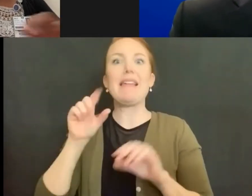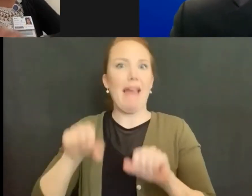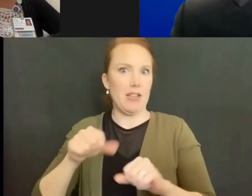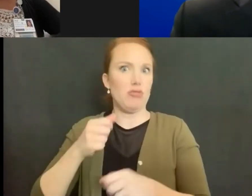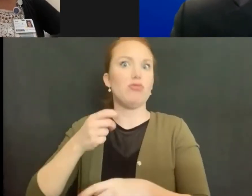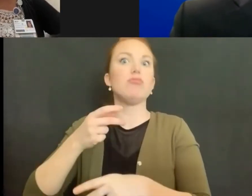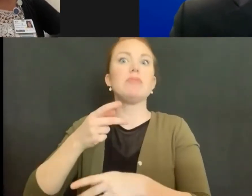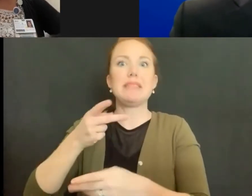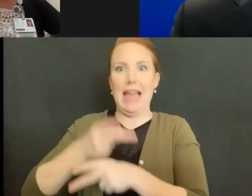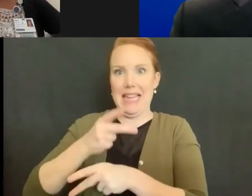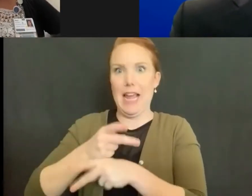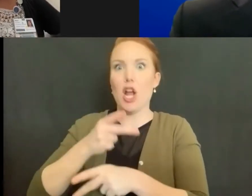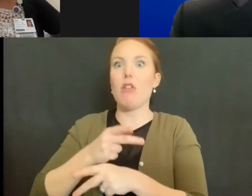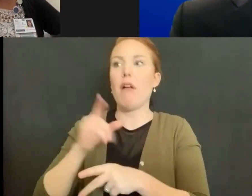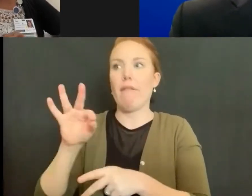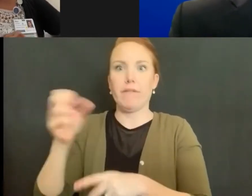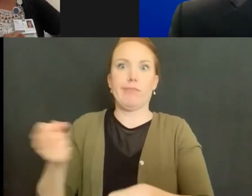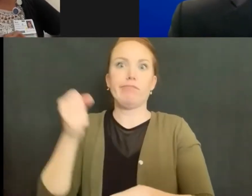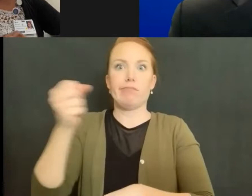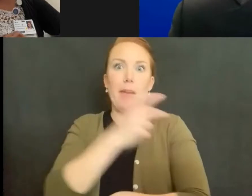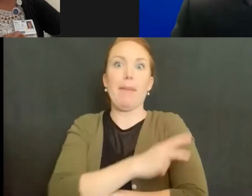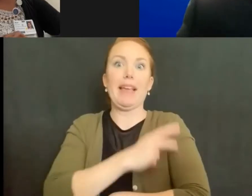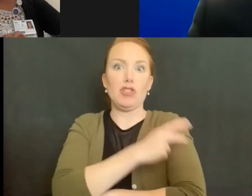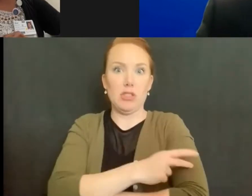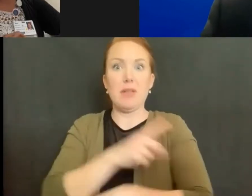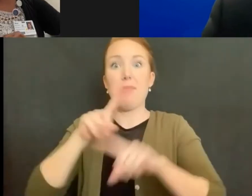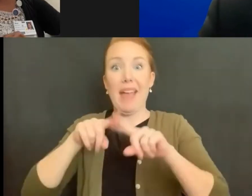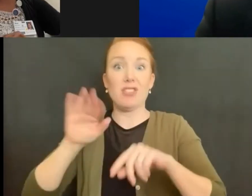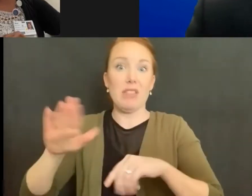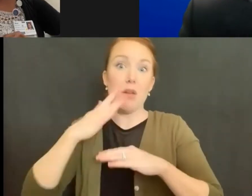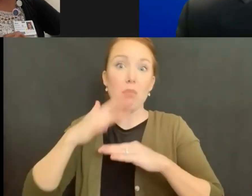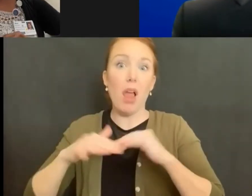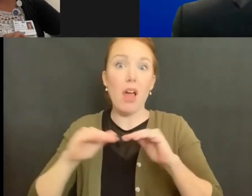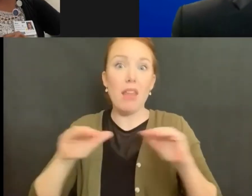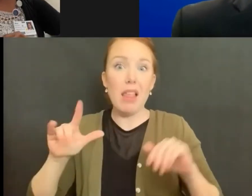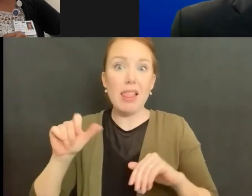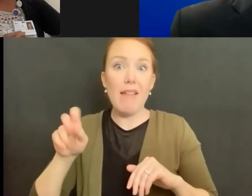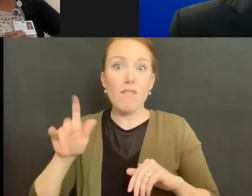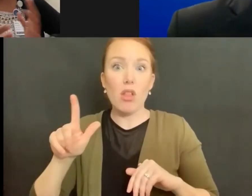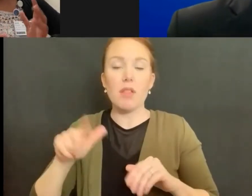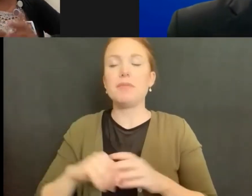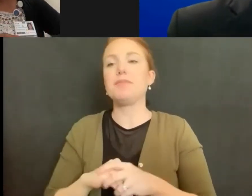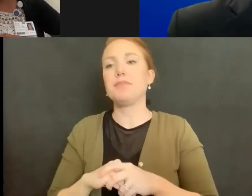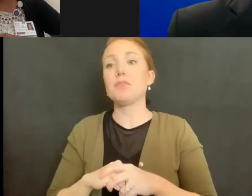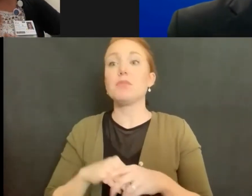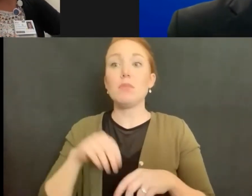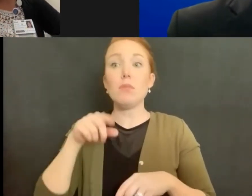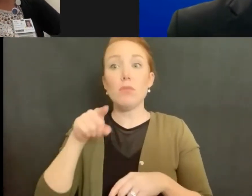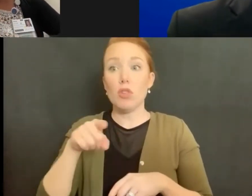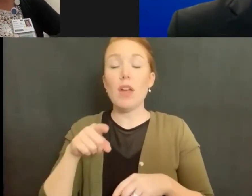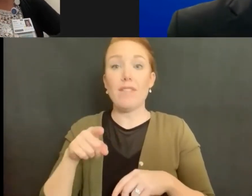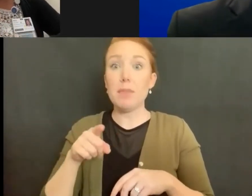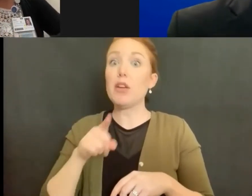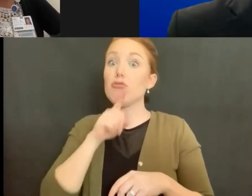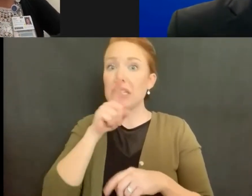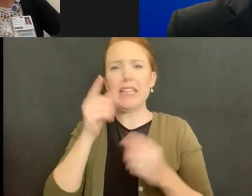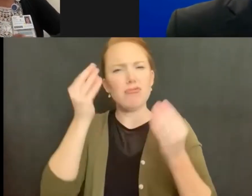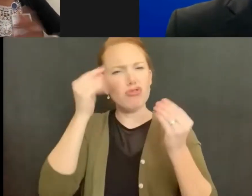on that. And also you have to be very critical thinker,